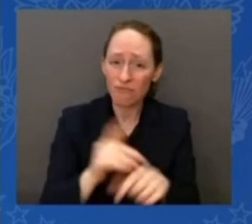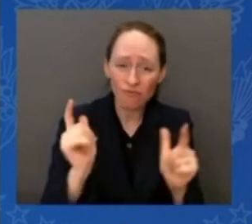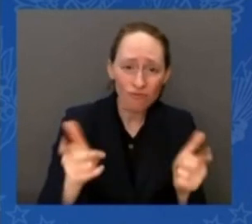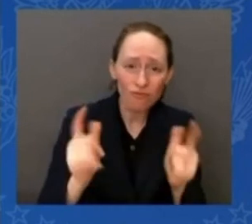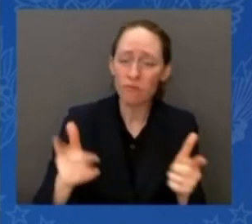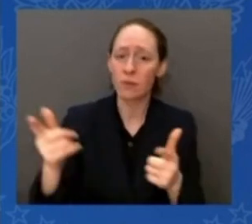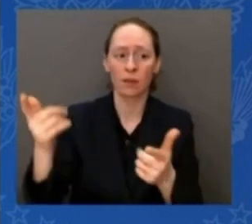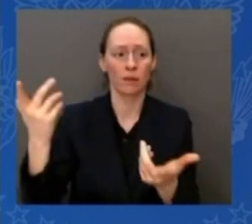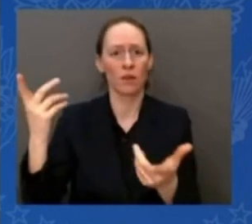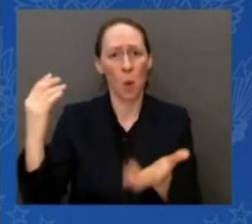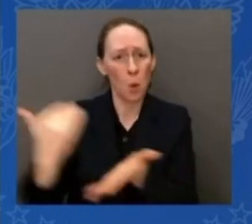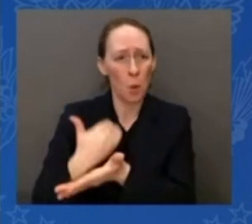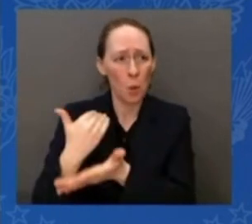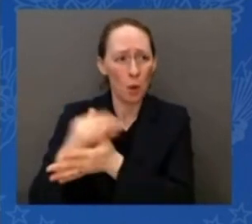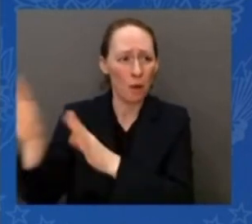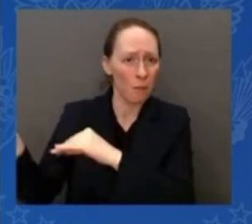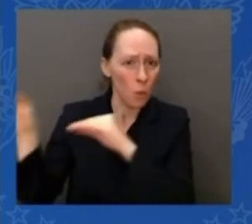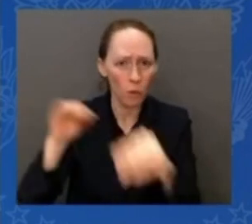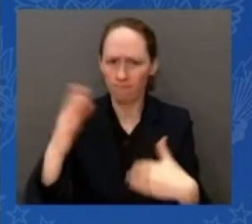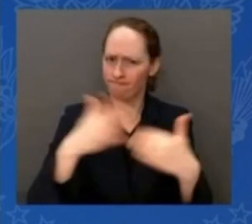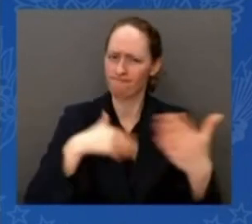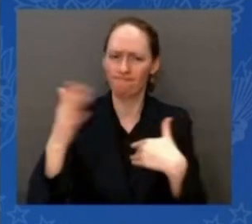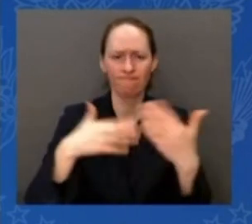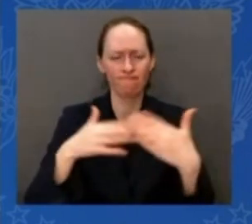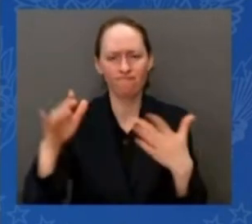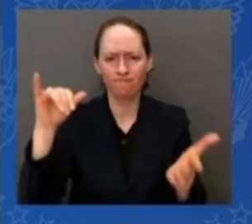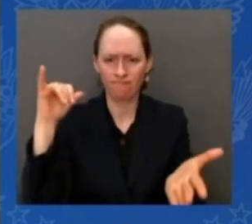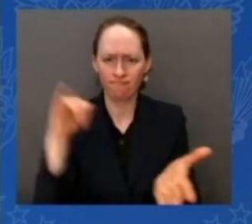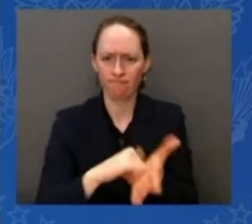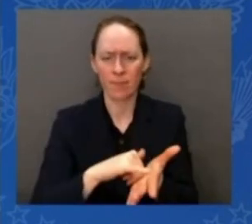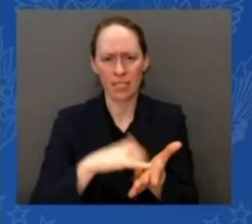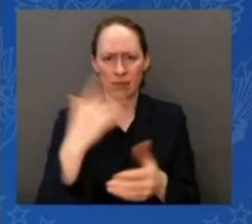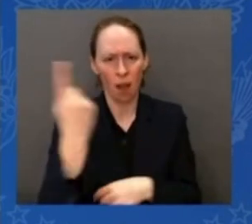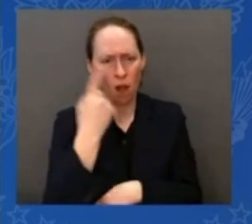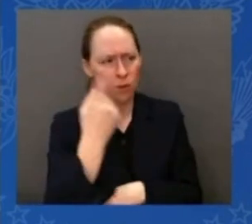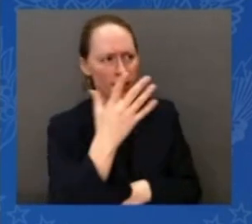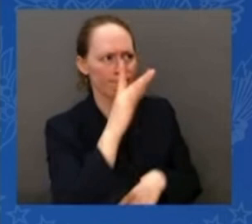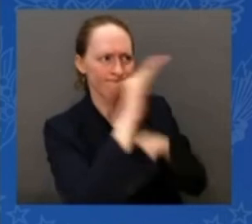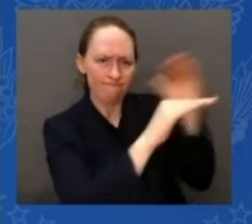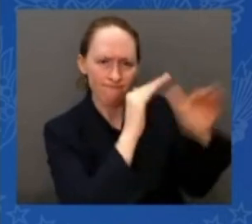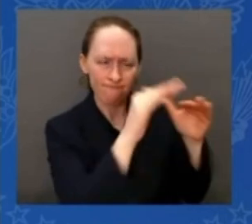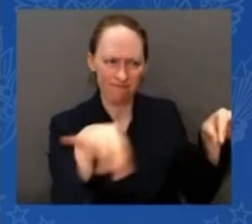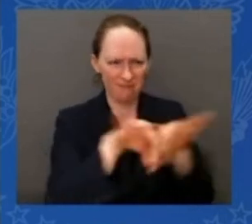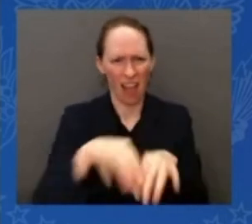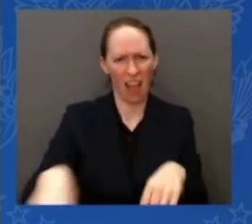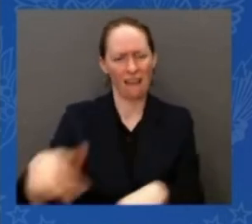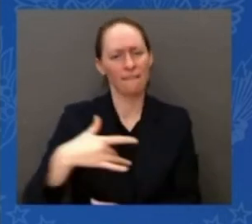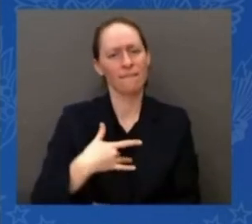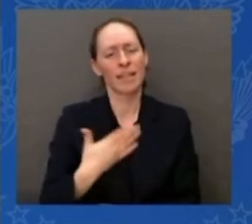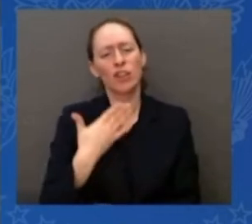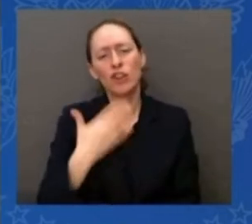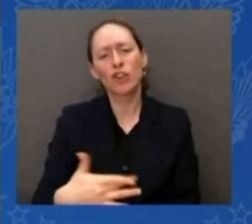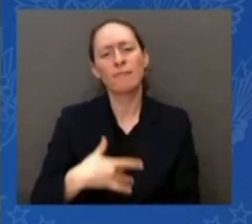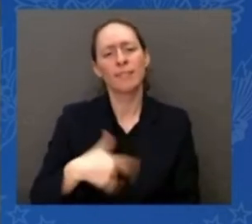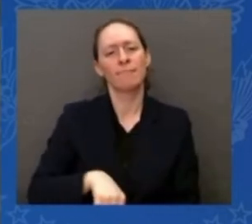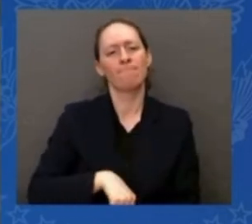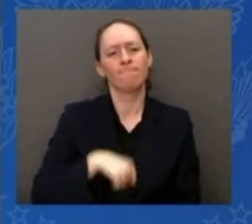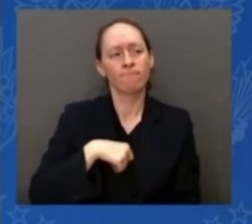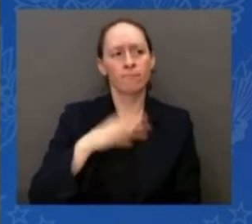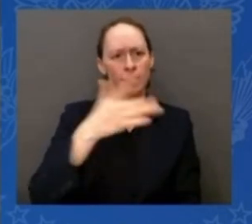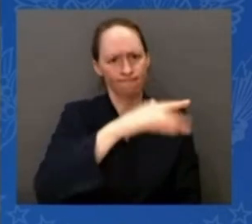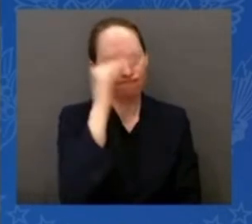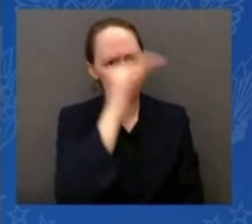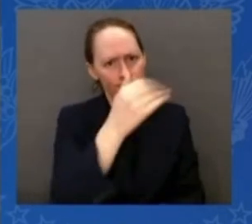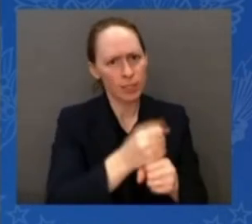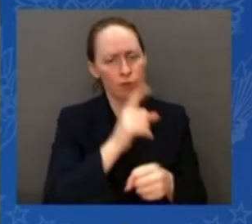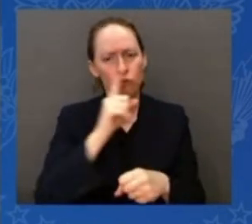She's increased the minimum wage, cracked down on wage theft, protected trafficked workers, established and enforced